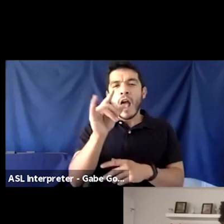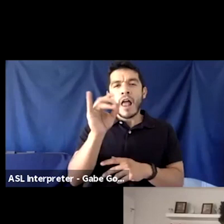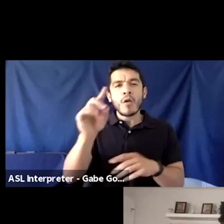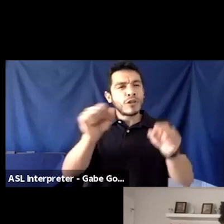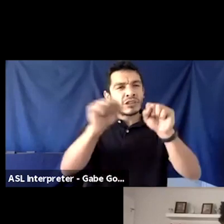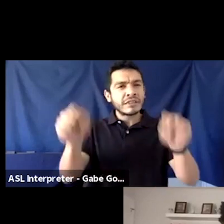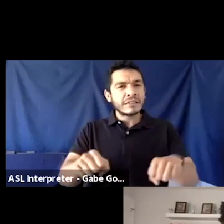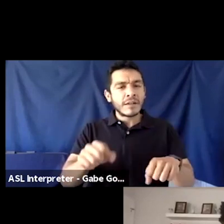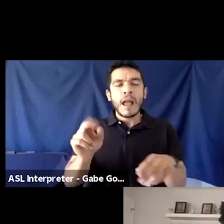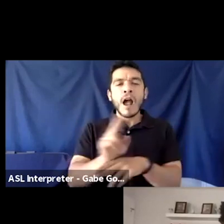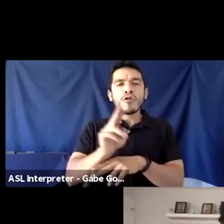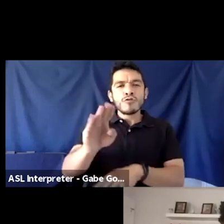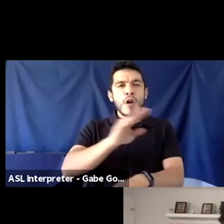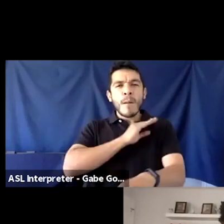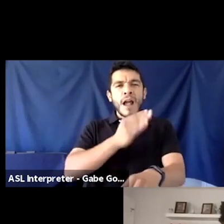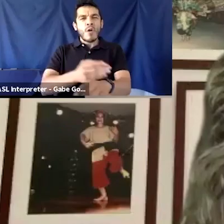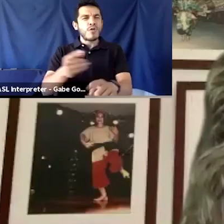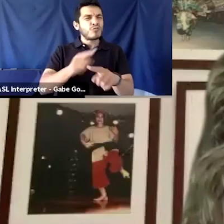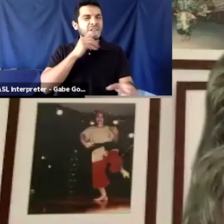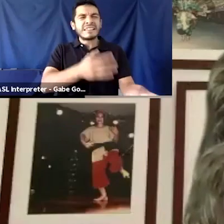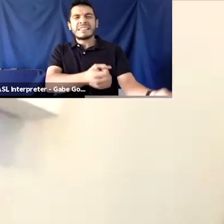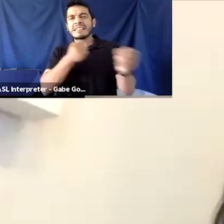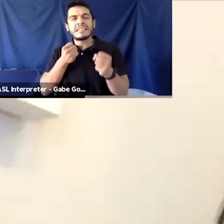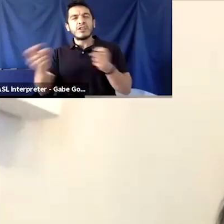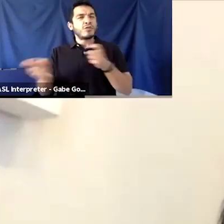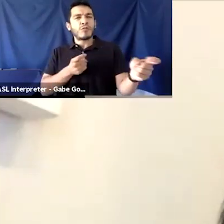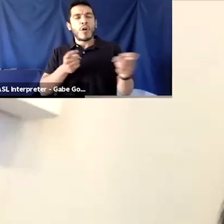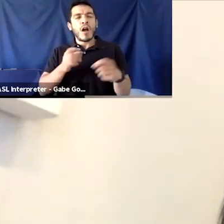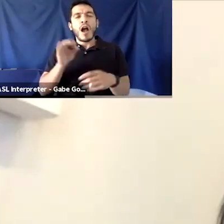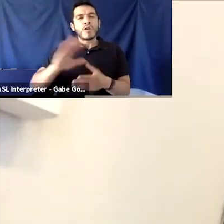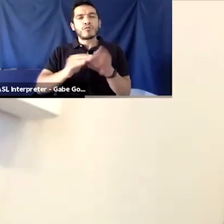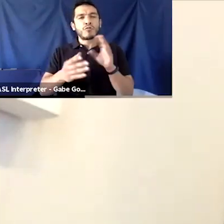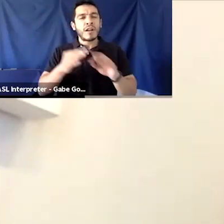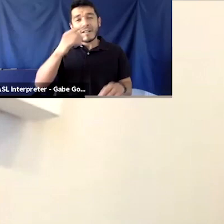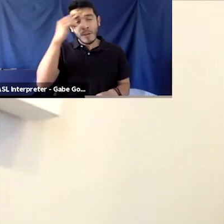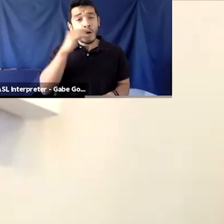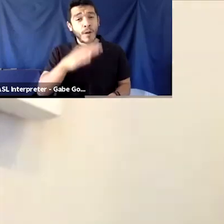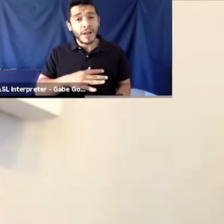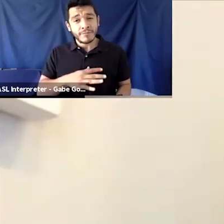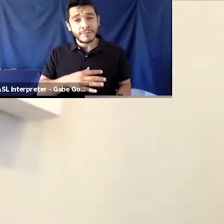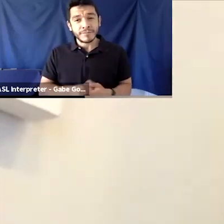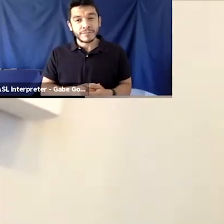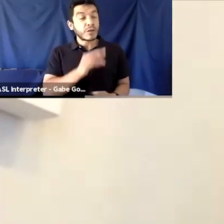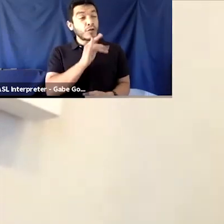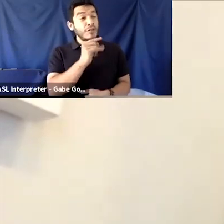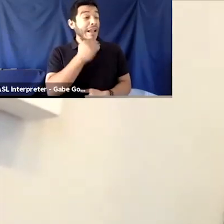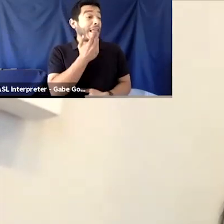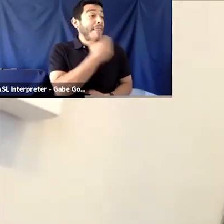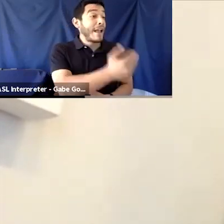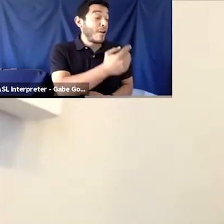of the narrative around stories for Black women? Well, thank you, Madeline. I actually started as an